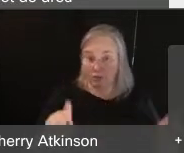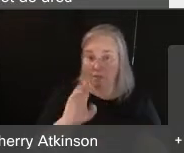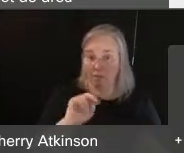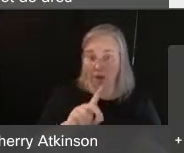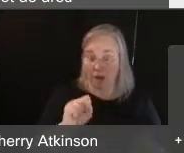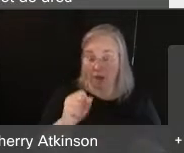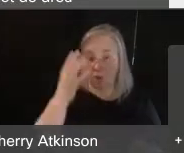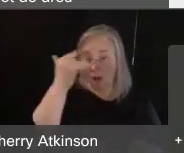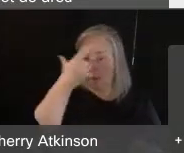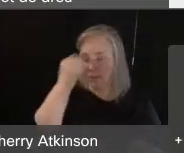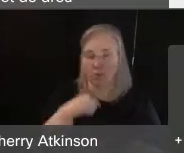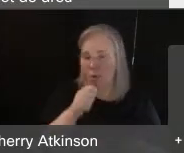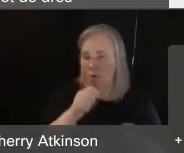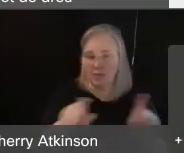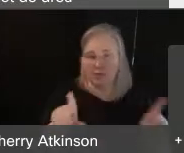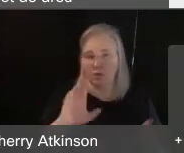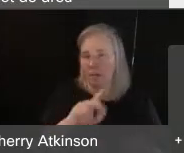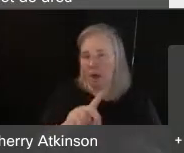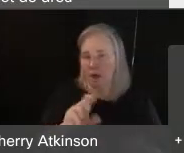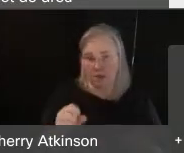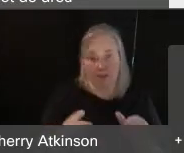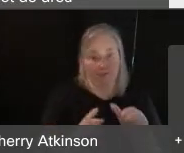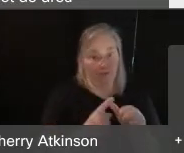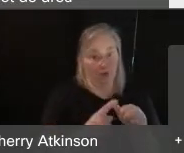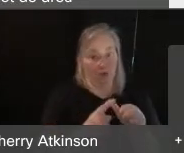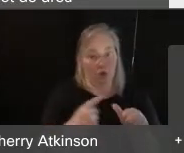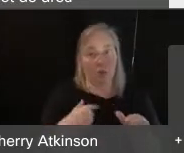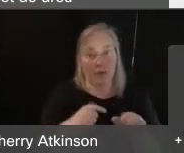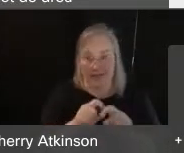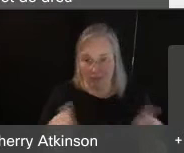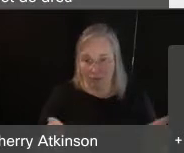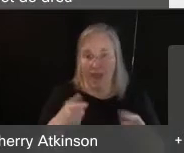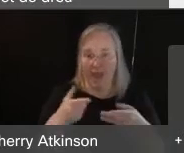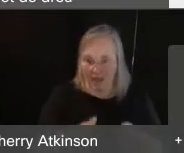bonds up front. We issue them as we go, correct?